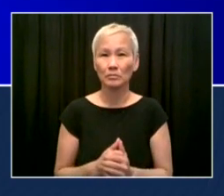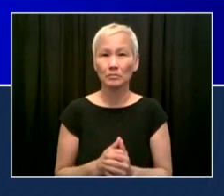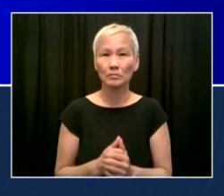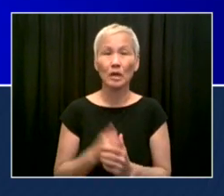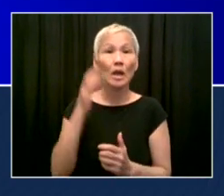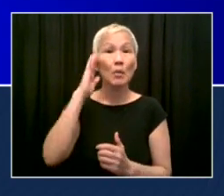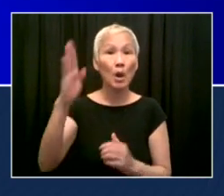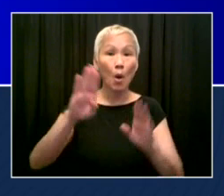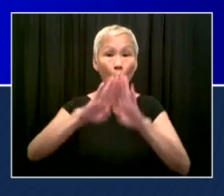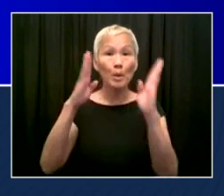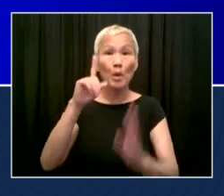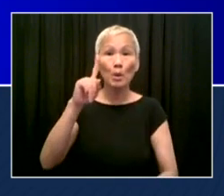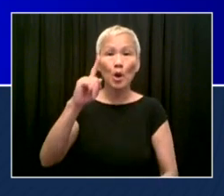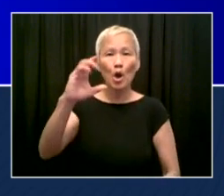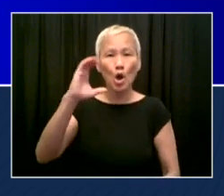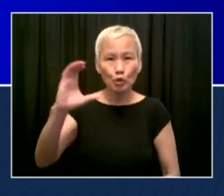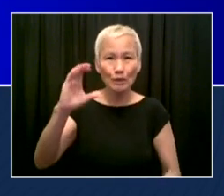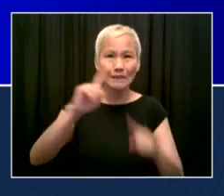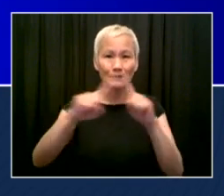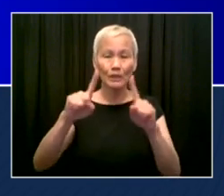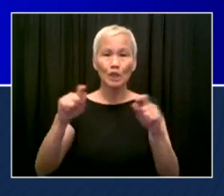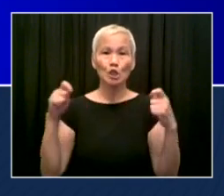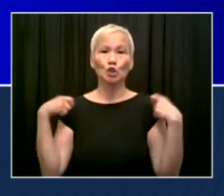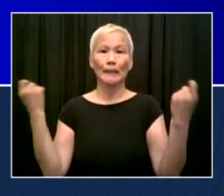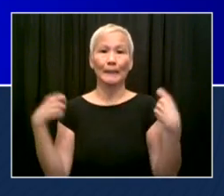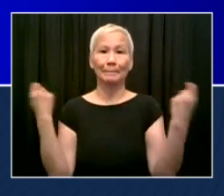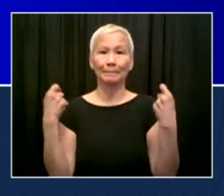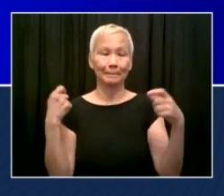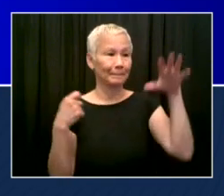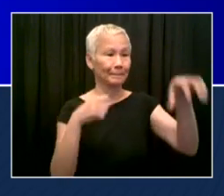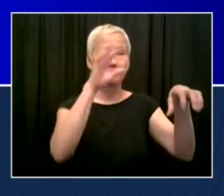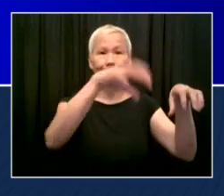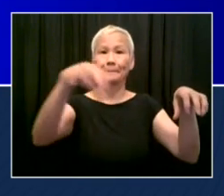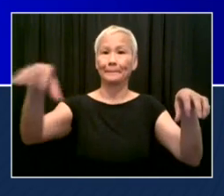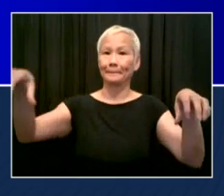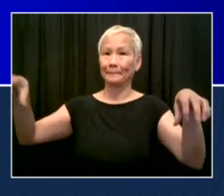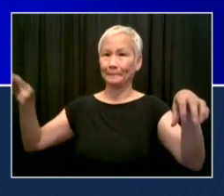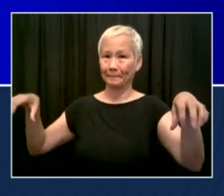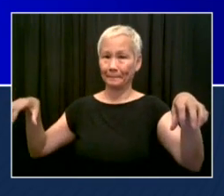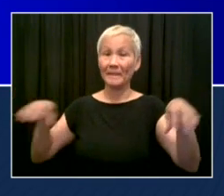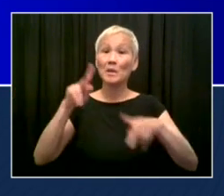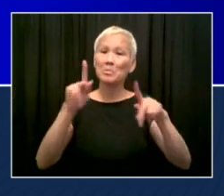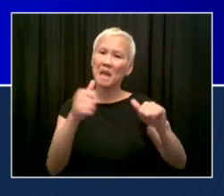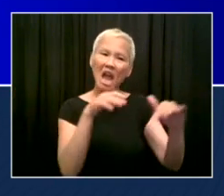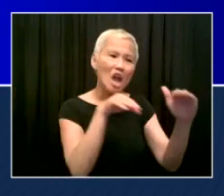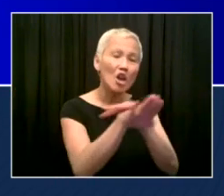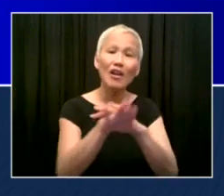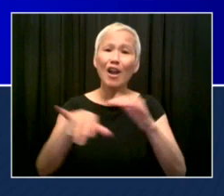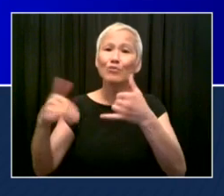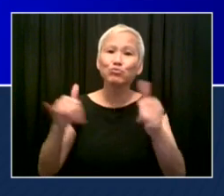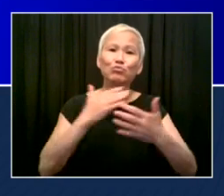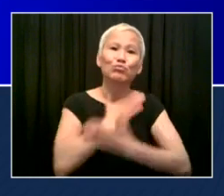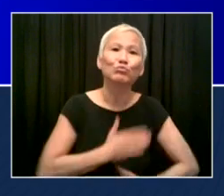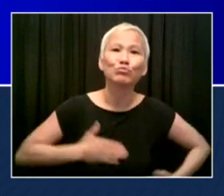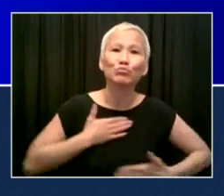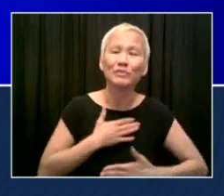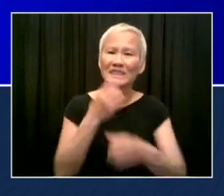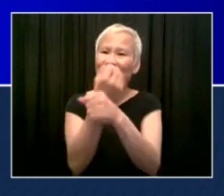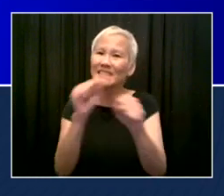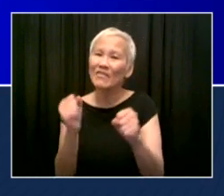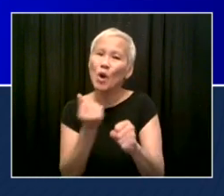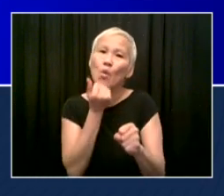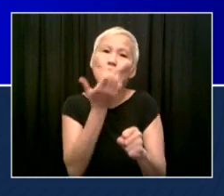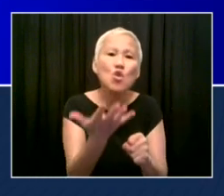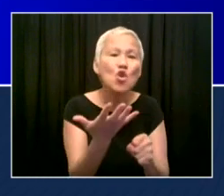a safe place to be, a quality place to be, a warm, inviting place to be, obviously someplace free for them to be.